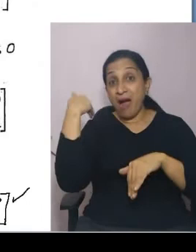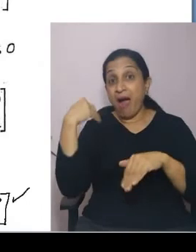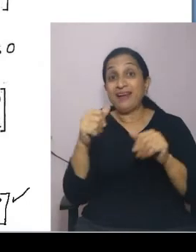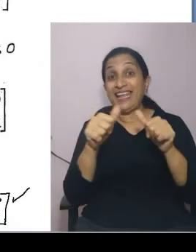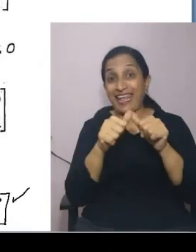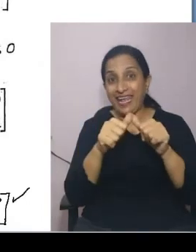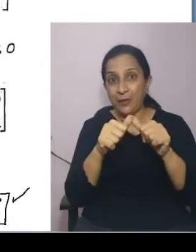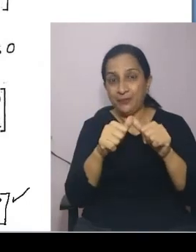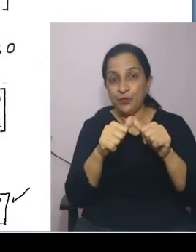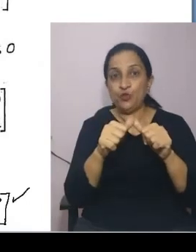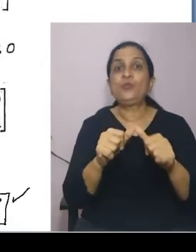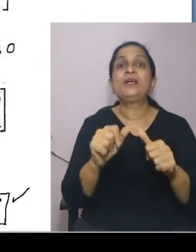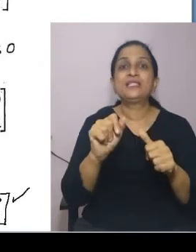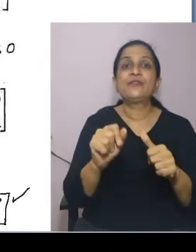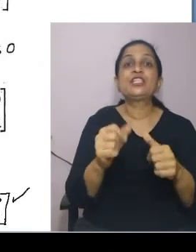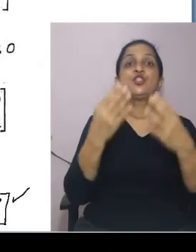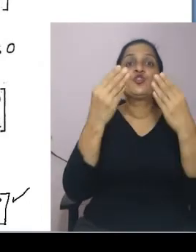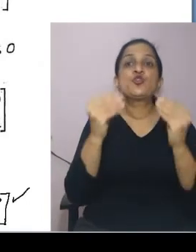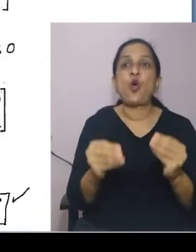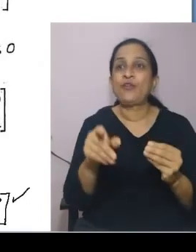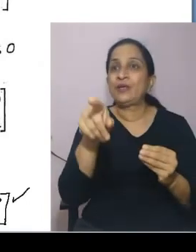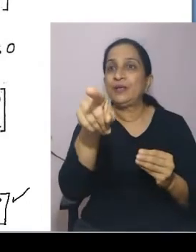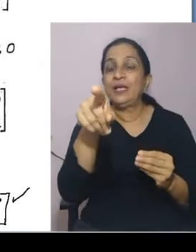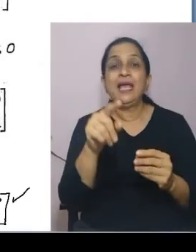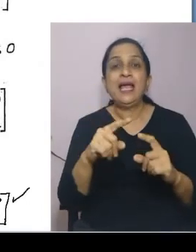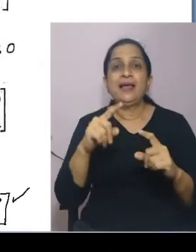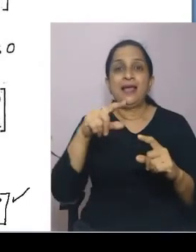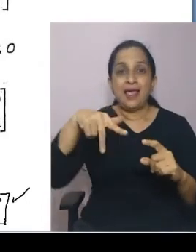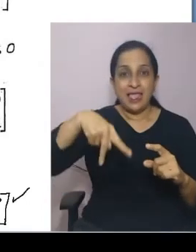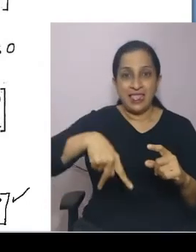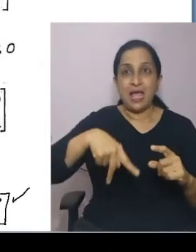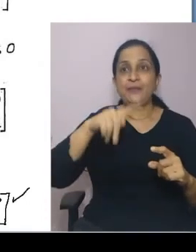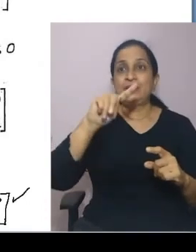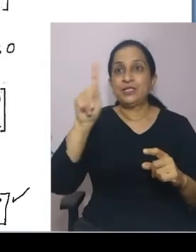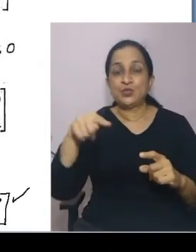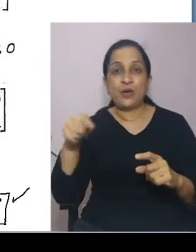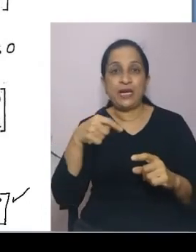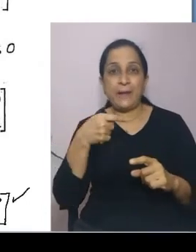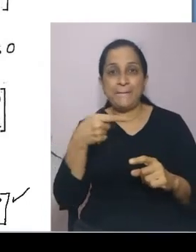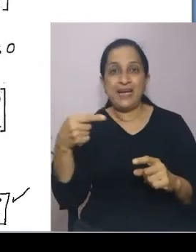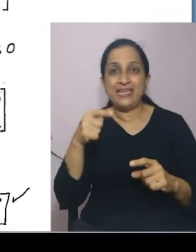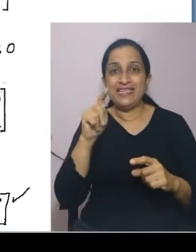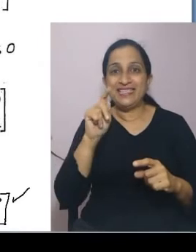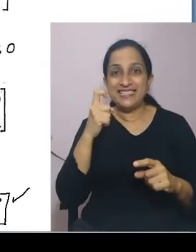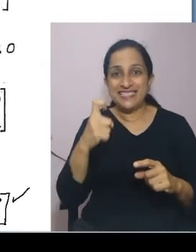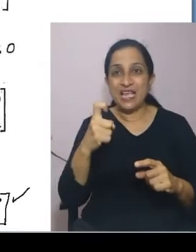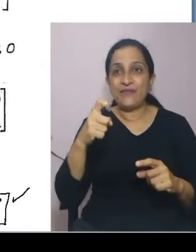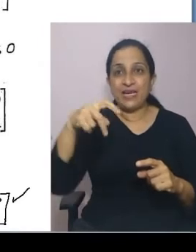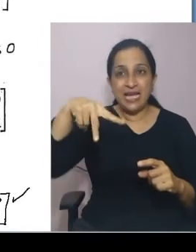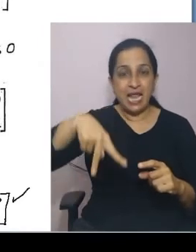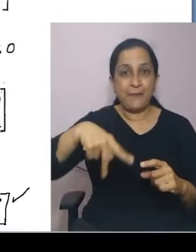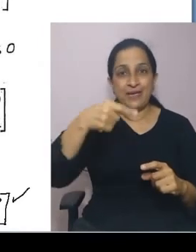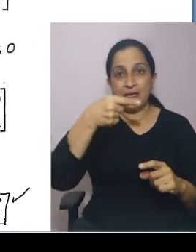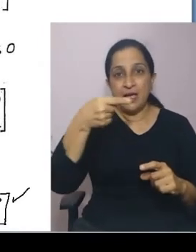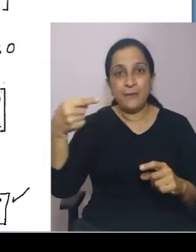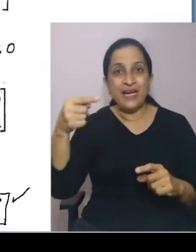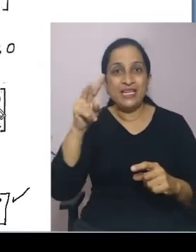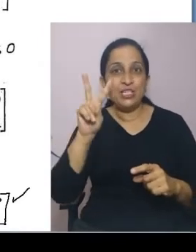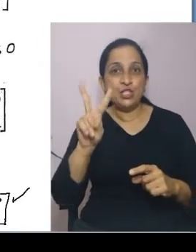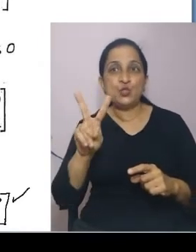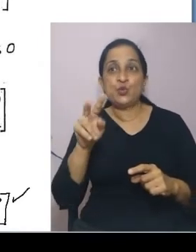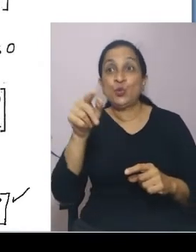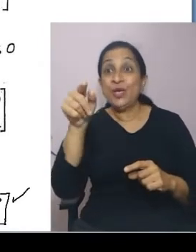okay, lambda squared minus 7 lambda minus 2 in this particular case, and then you have